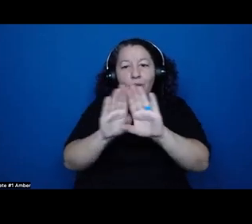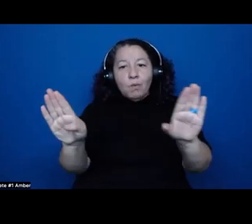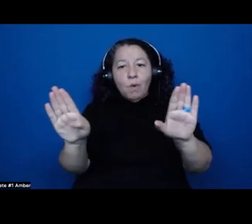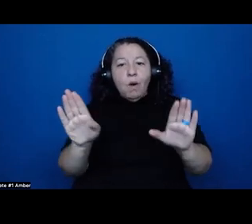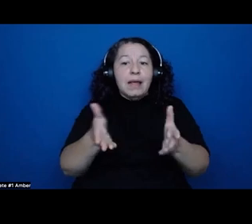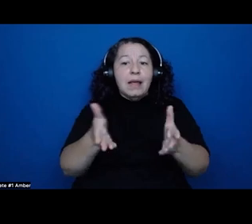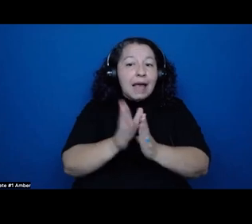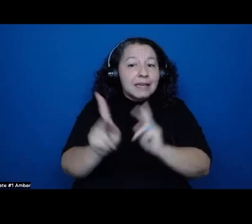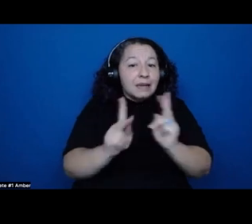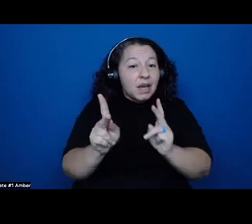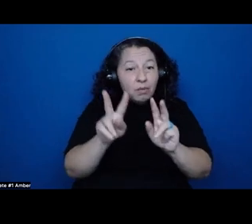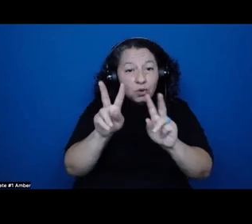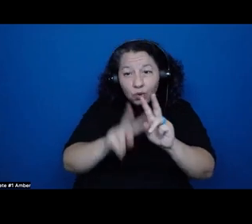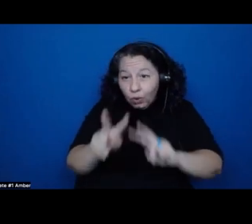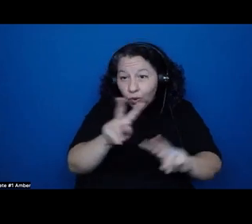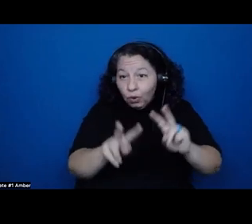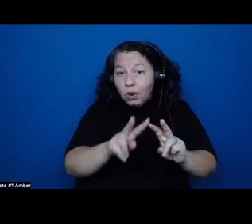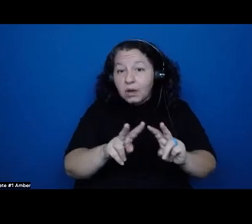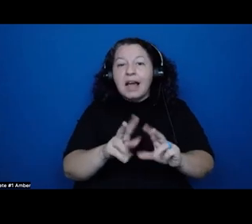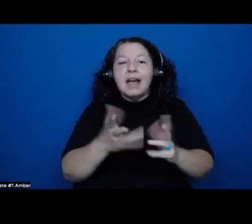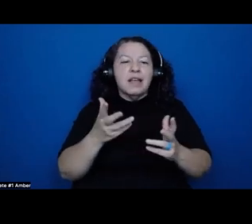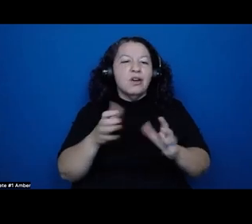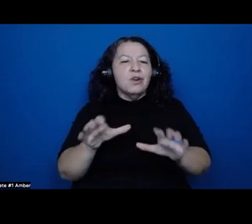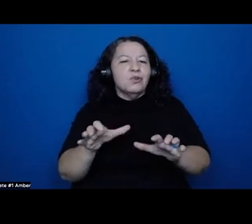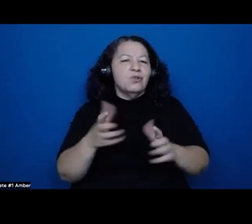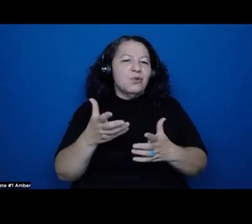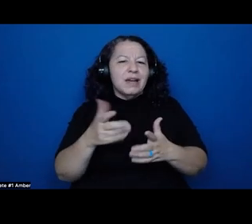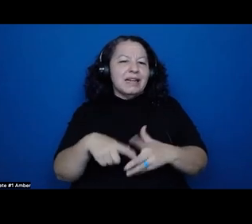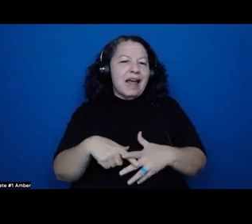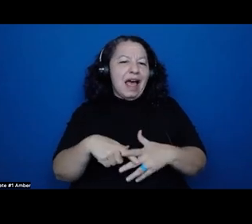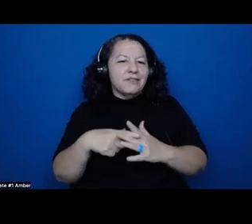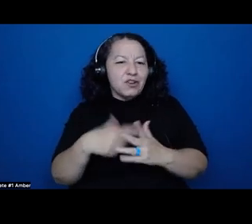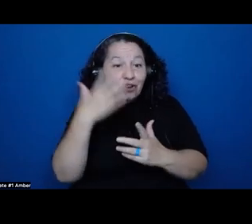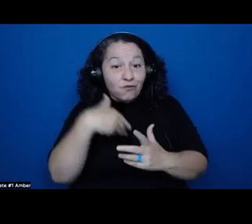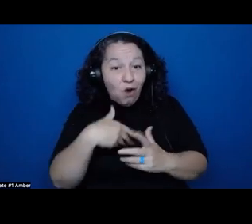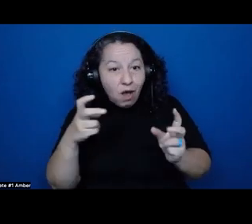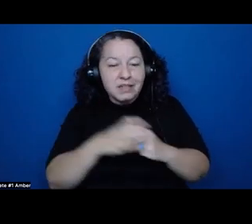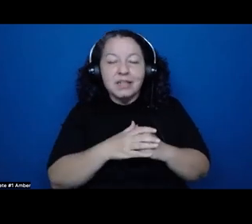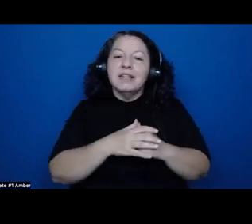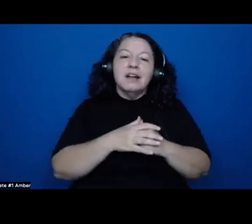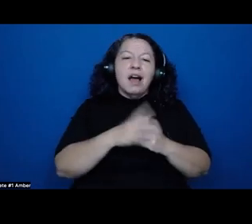then doing a activation in front of it. And then I started to think about how can I kind of